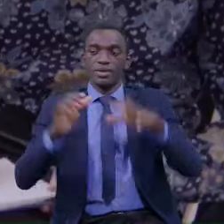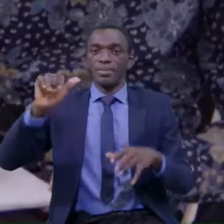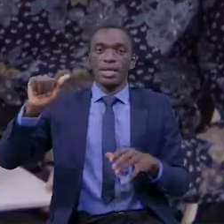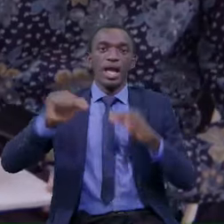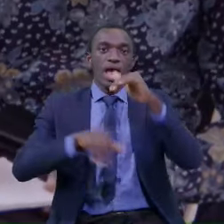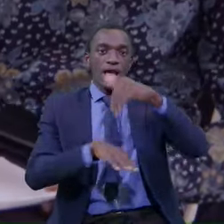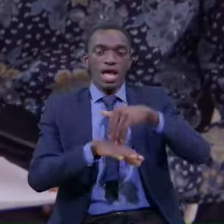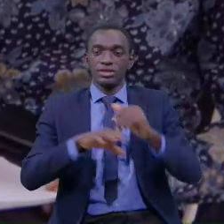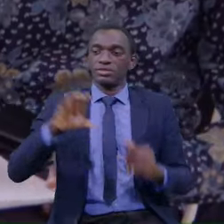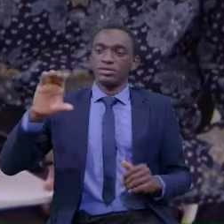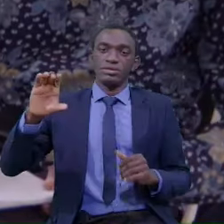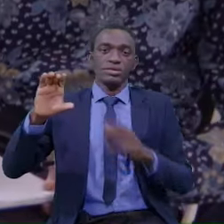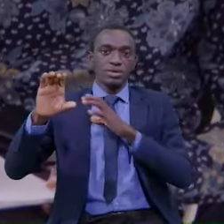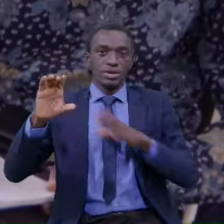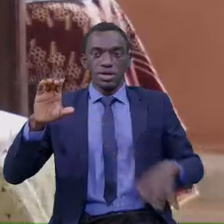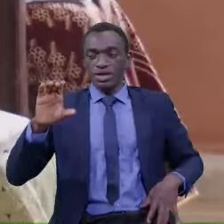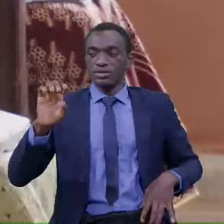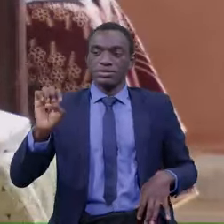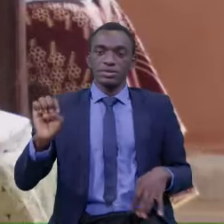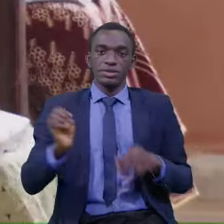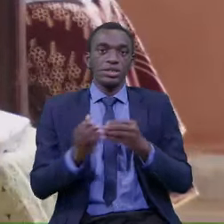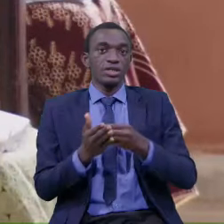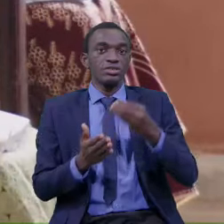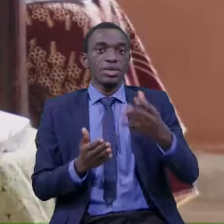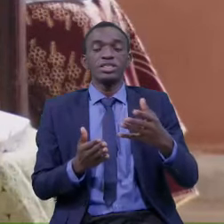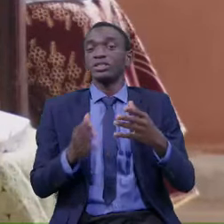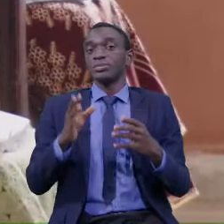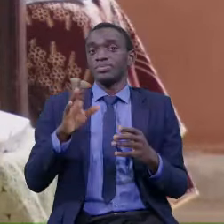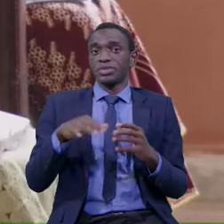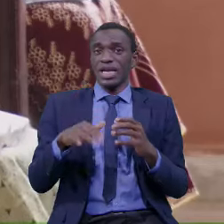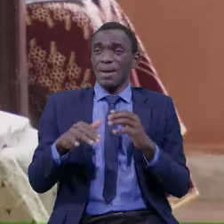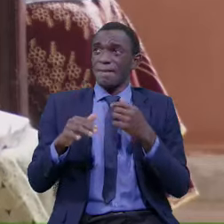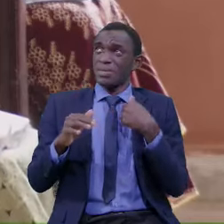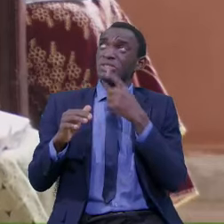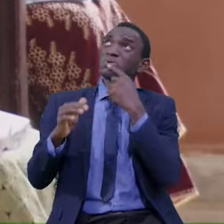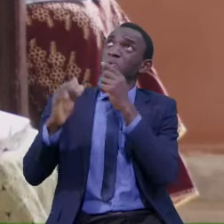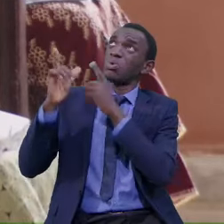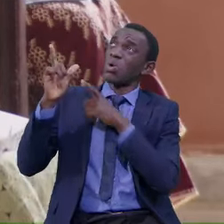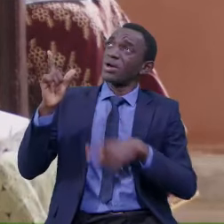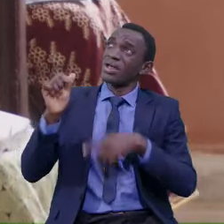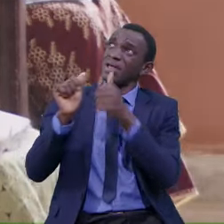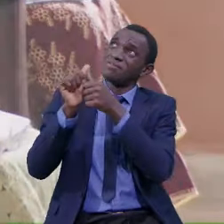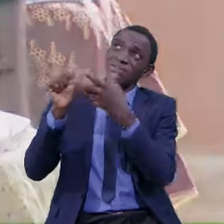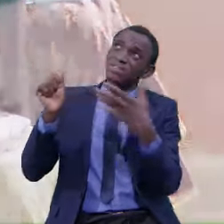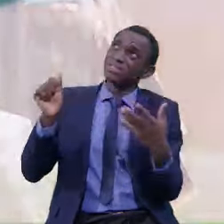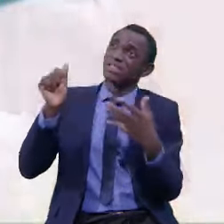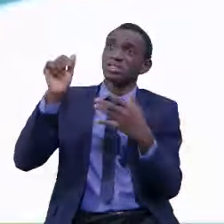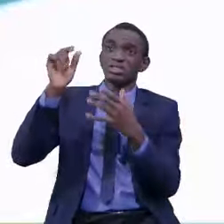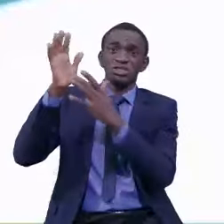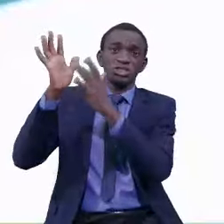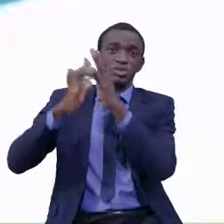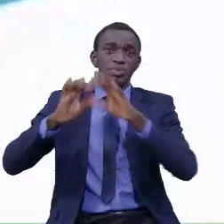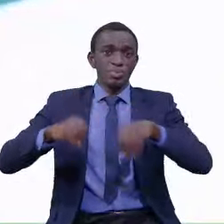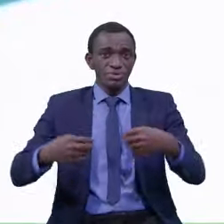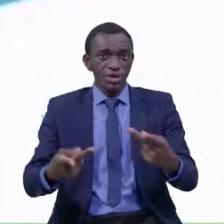Lord, everything that Calvary has provided, I need. I pray, reach. You said you'll give